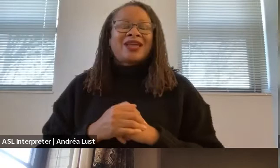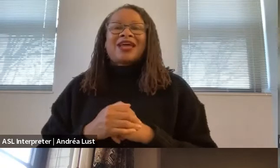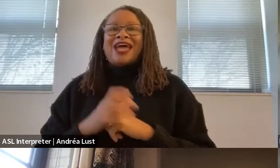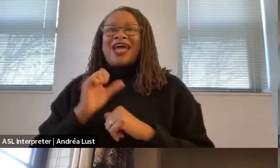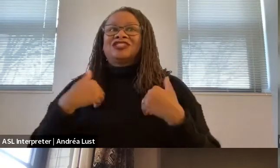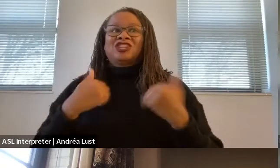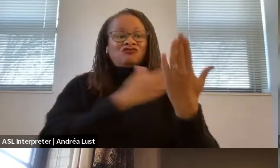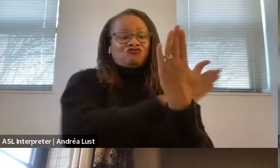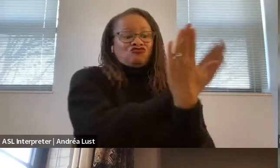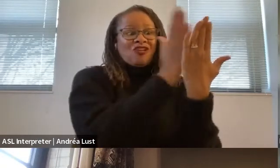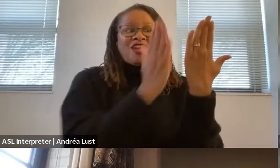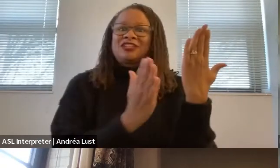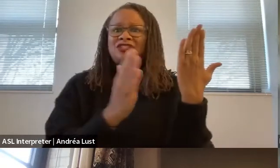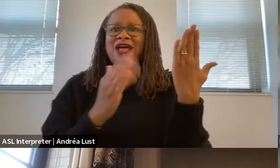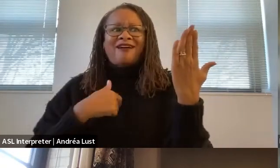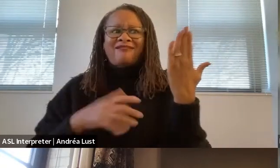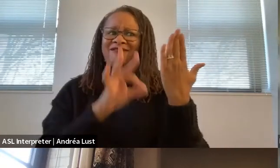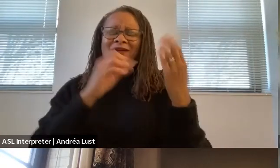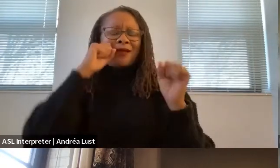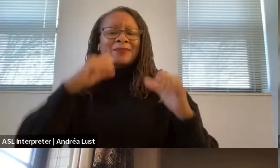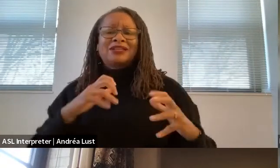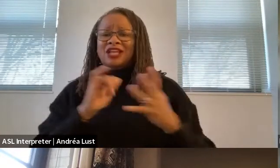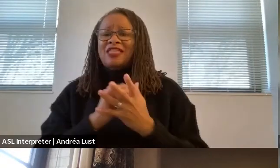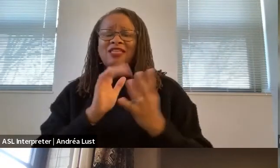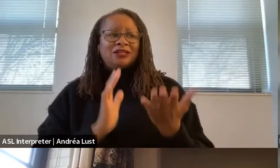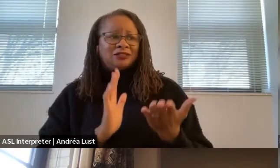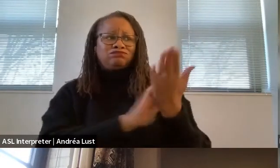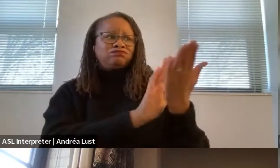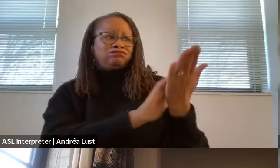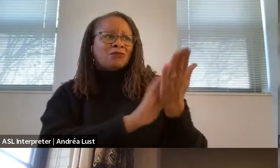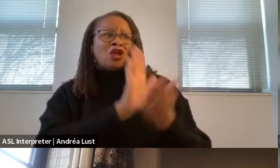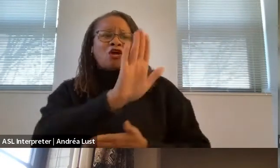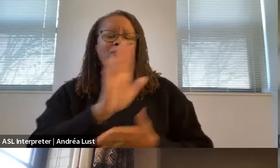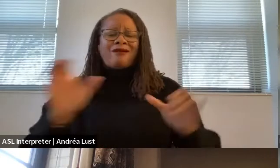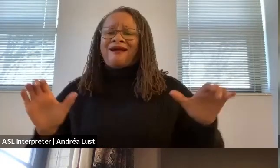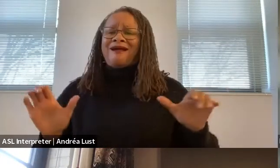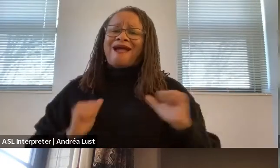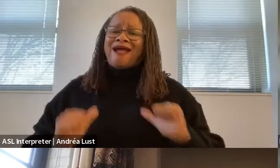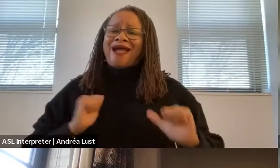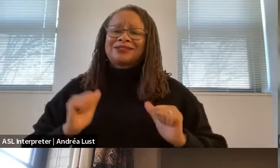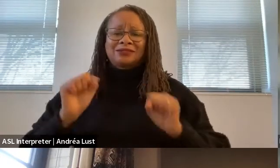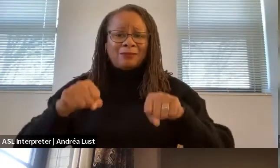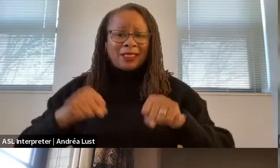that I find quite extraordinary, and that's a credit to her acting abilities, because